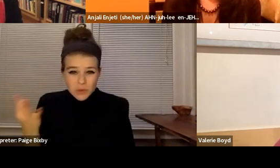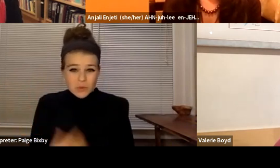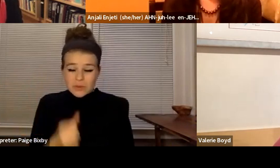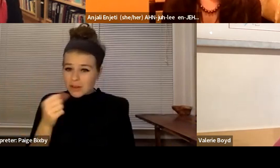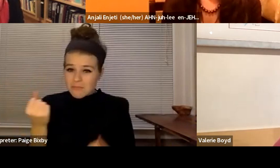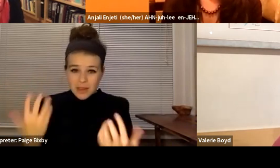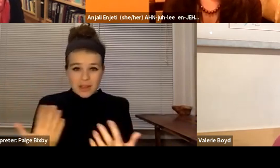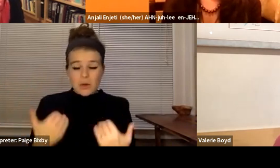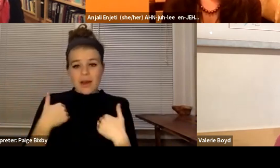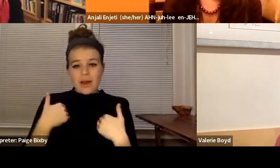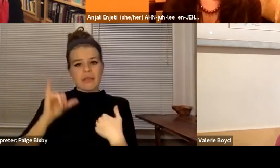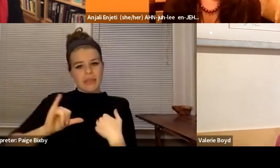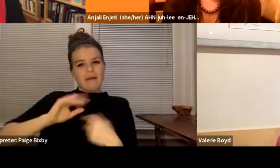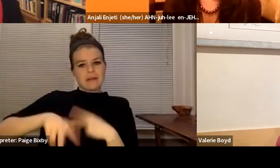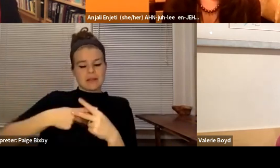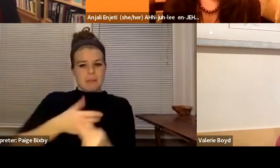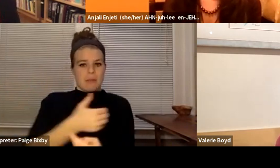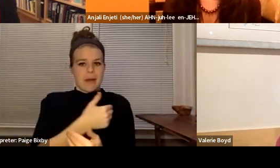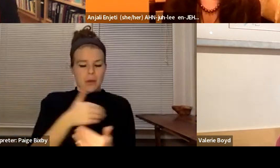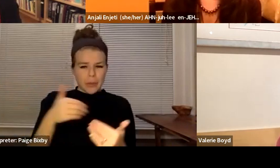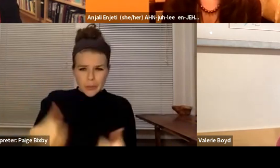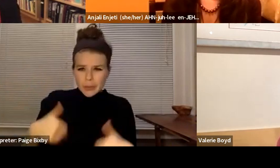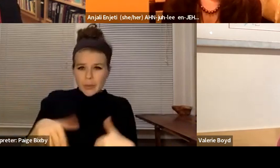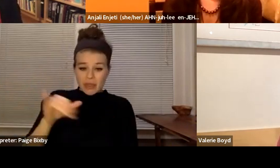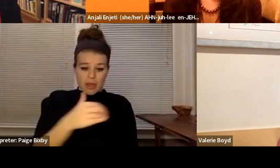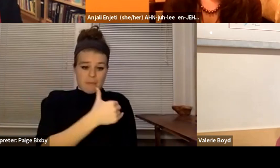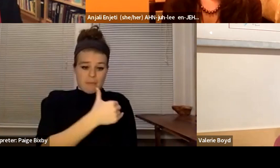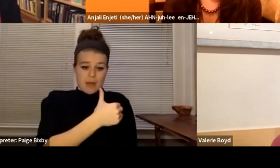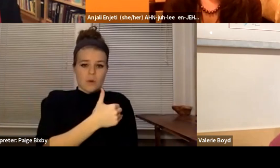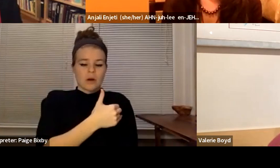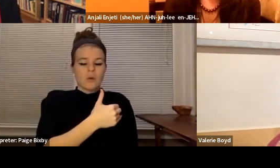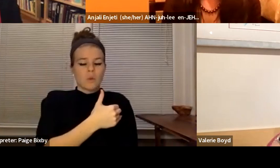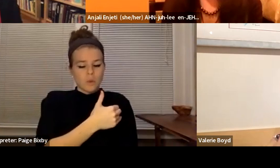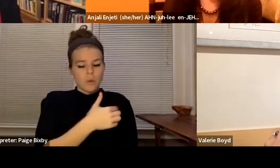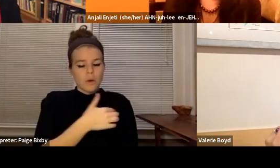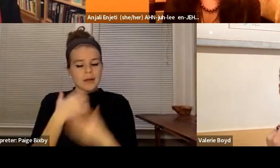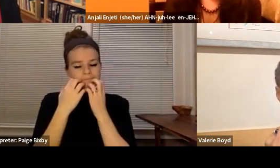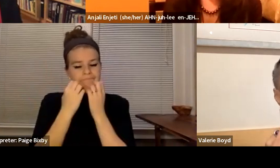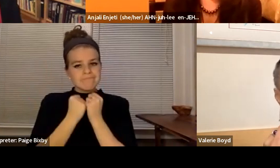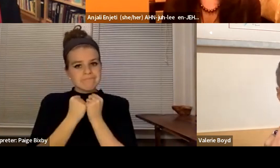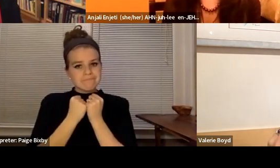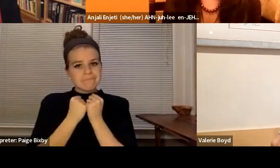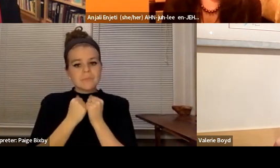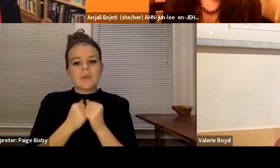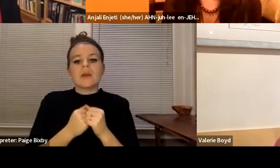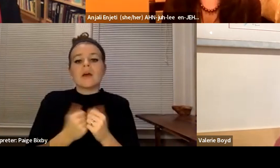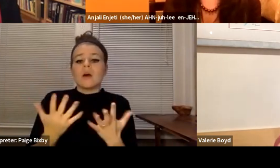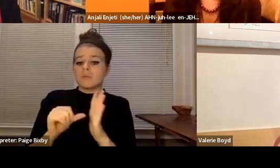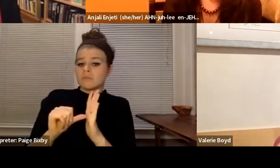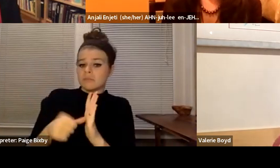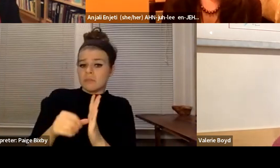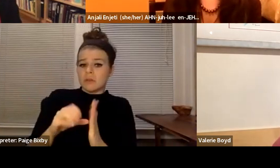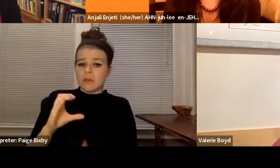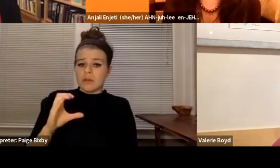who have that kind of power. So that power becomes increasingly important to me. And I just want to point out that Crux,